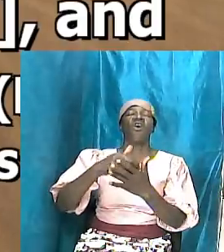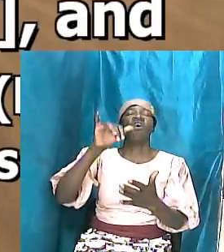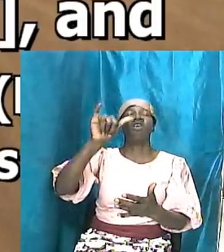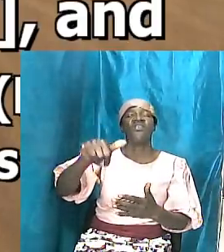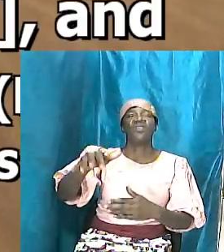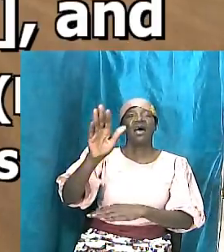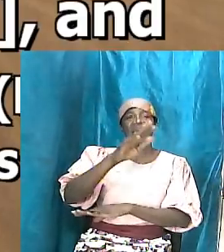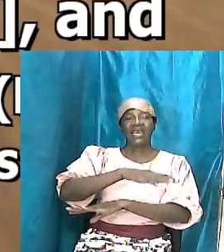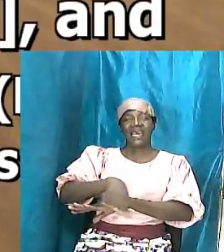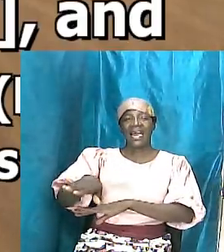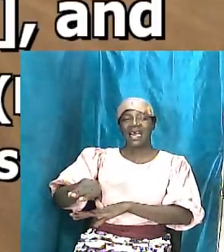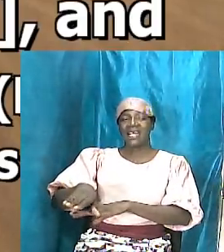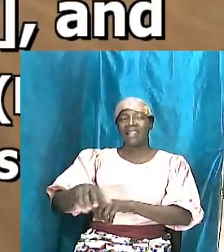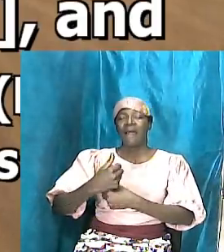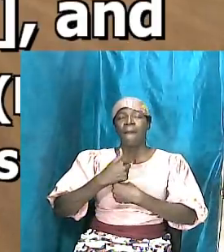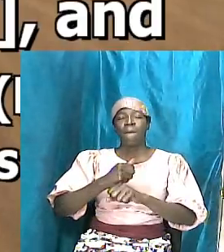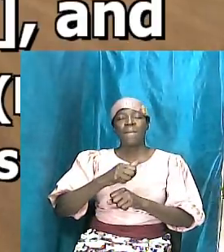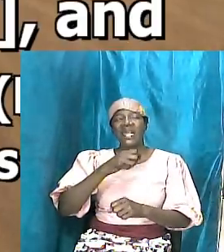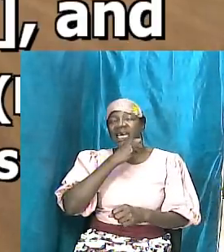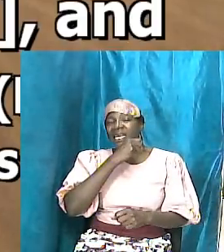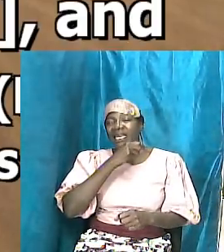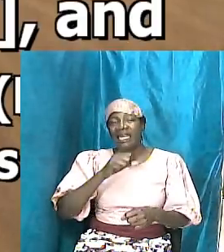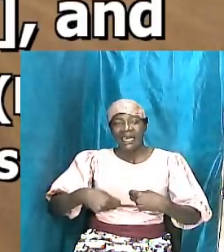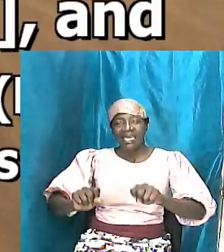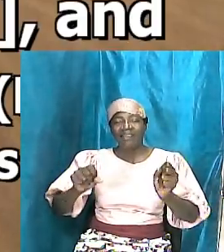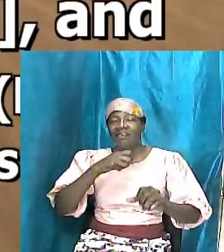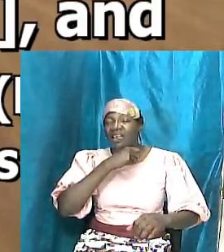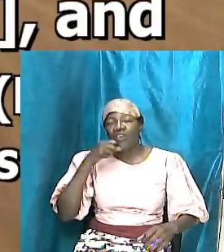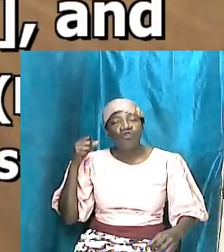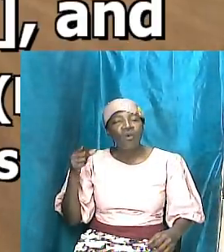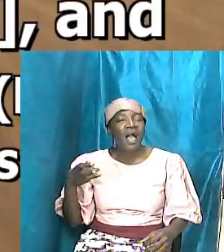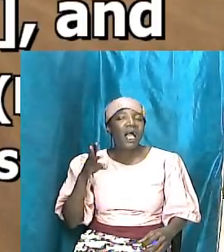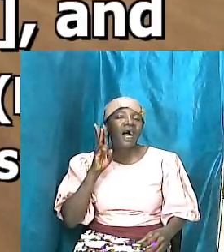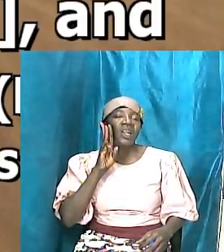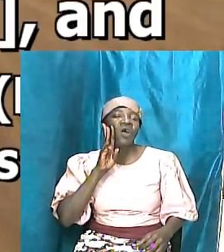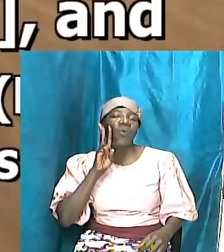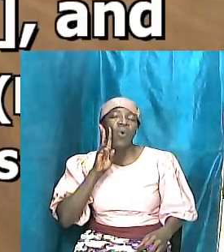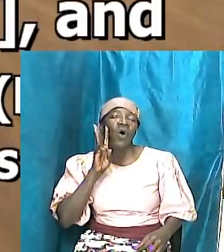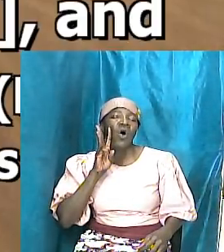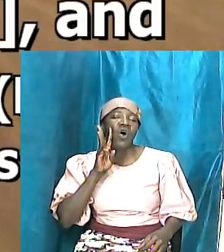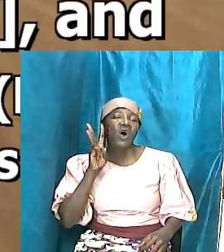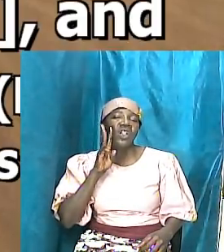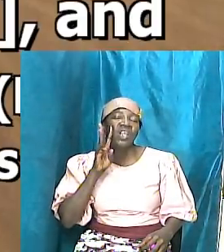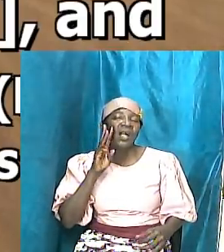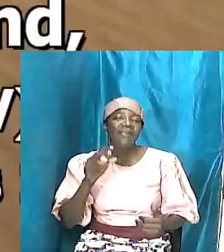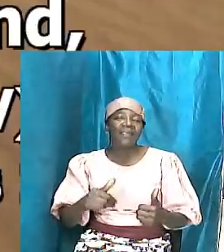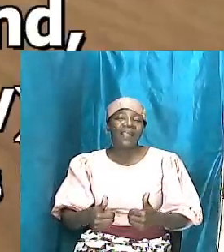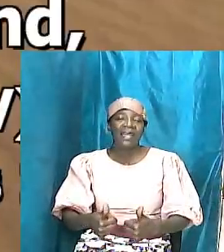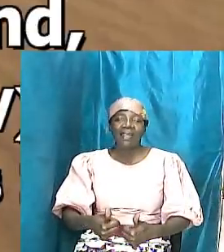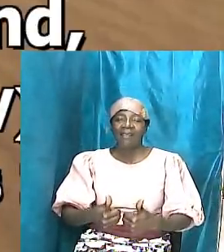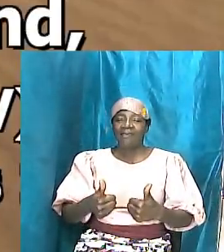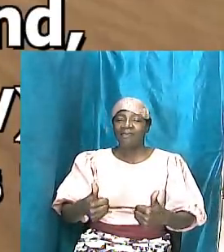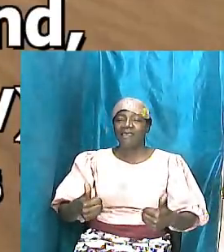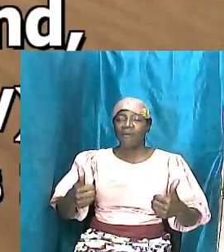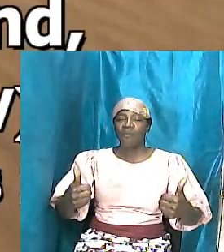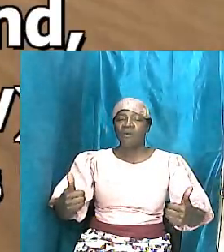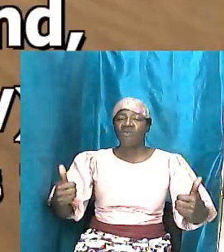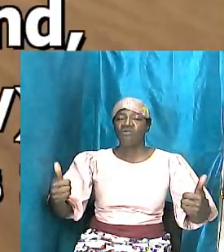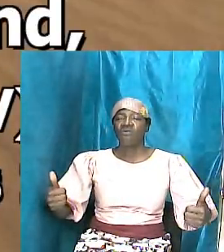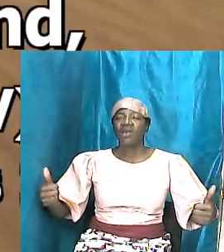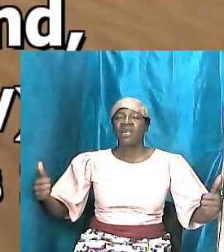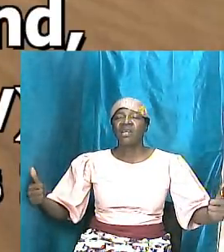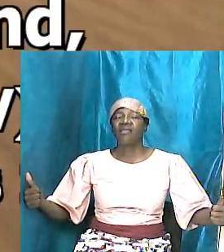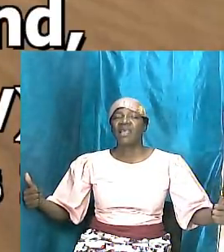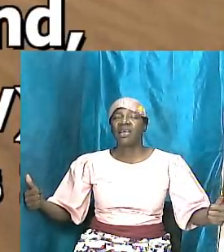and made the sea dry, and the waters were divided. And